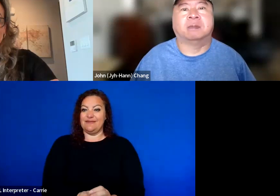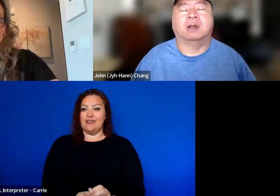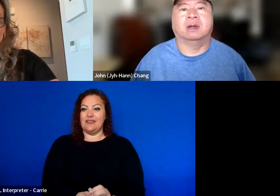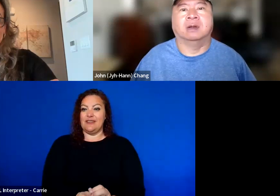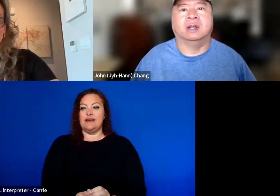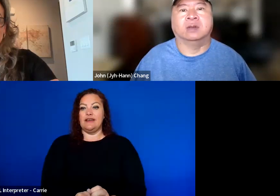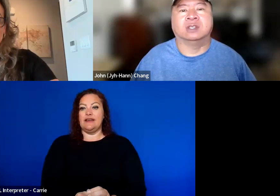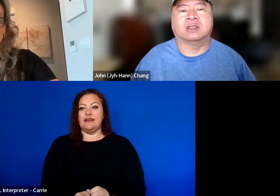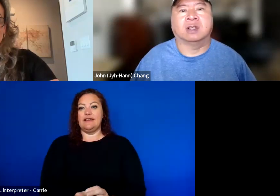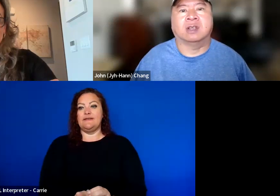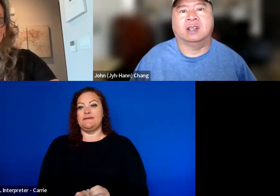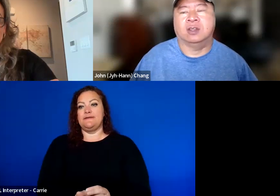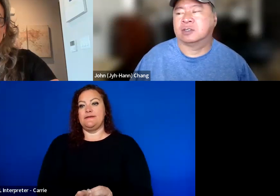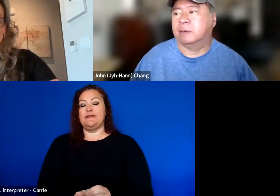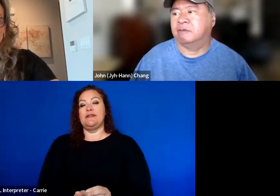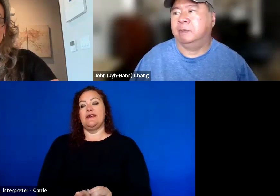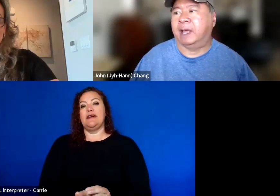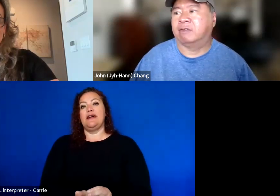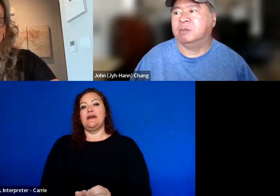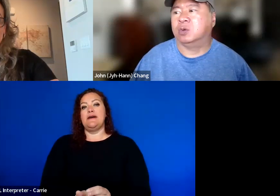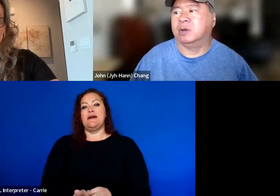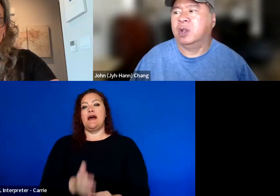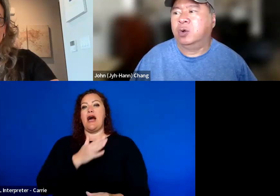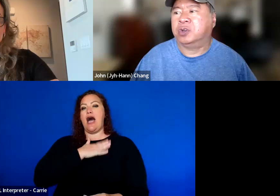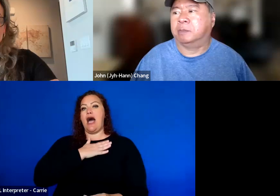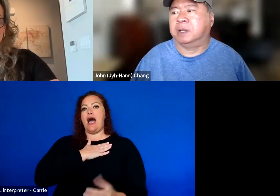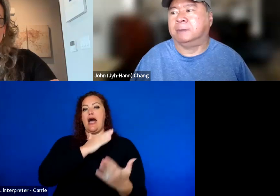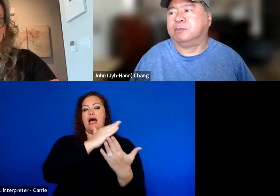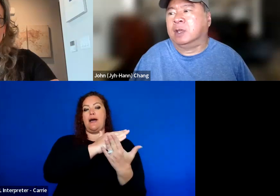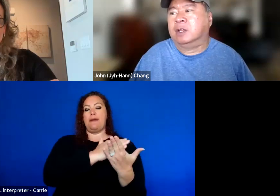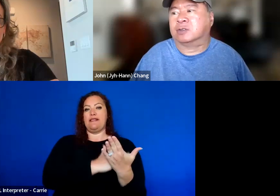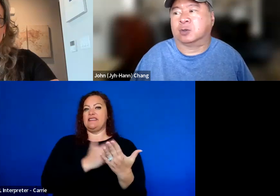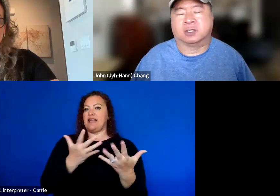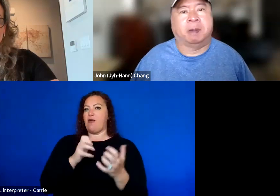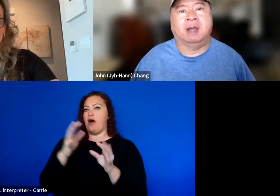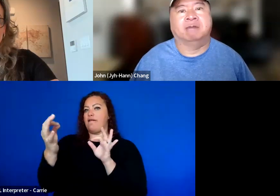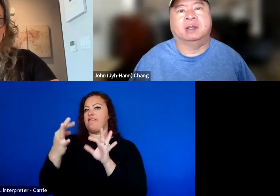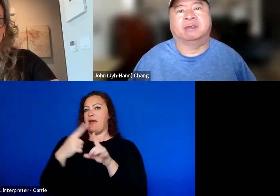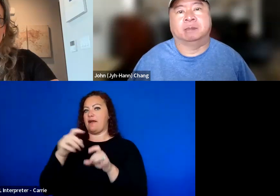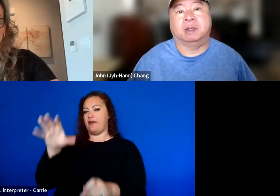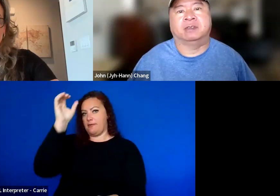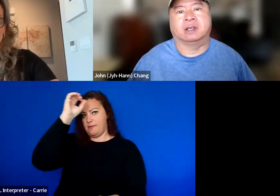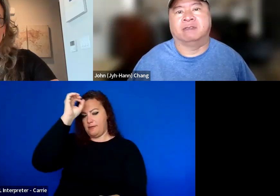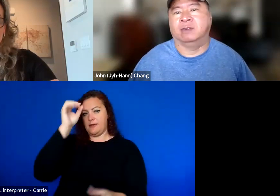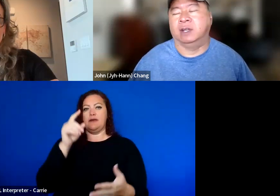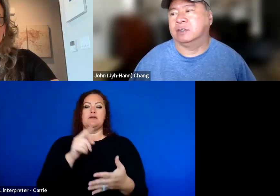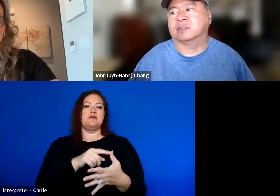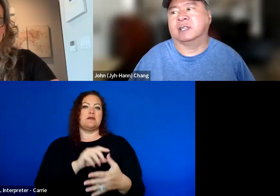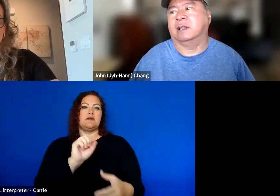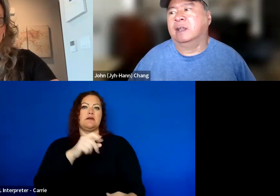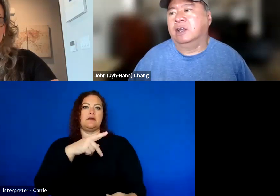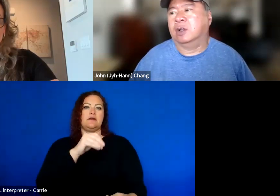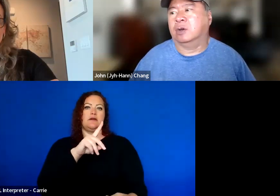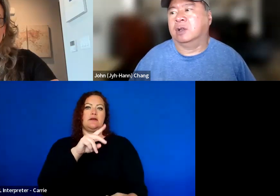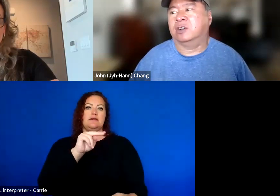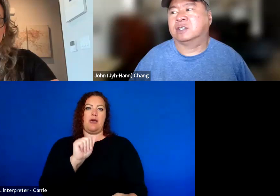here, and I thought I'd get you some feedback from you, or your opinion. So the Spina Bifida Foundation looks